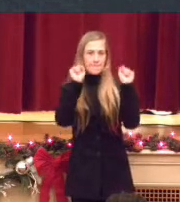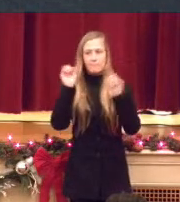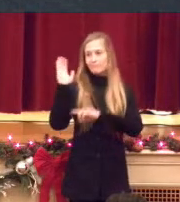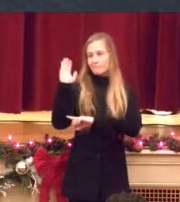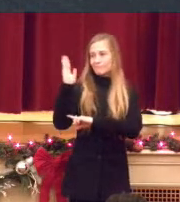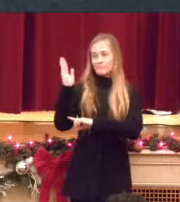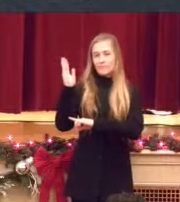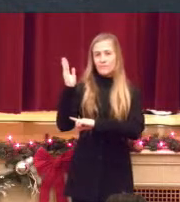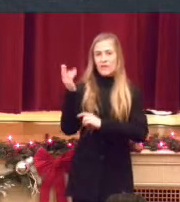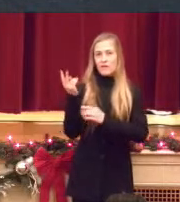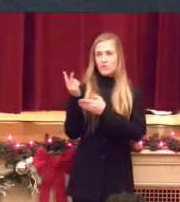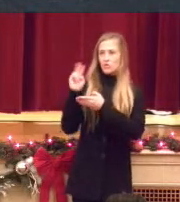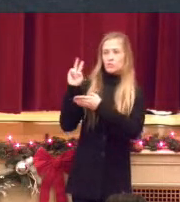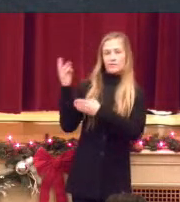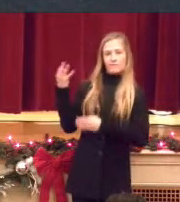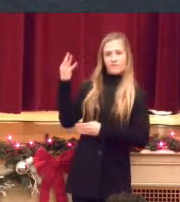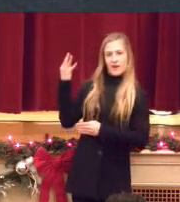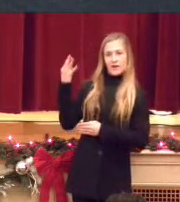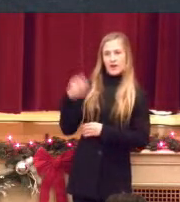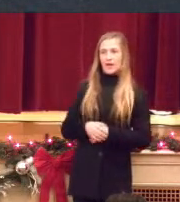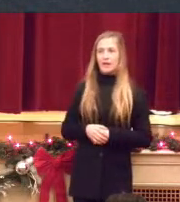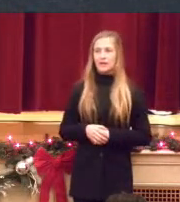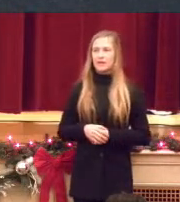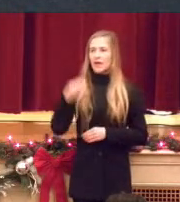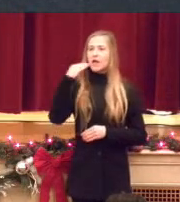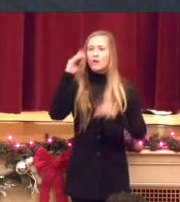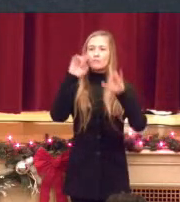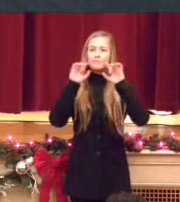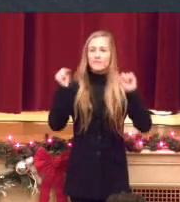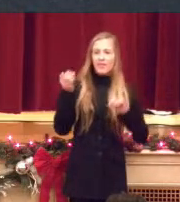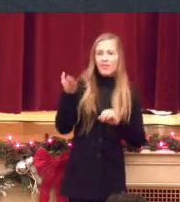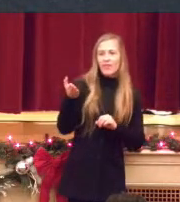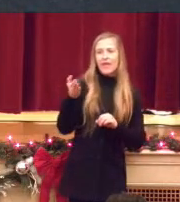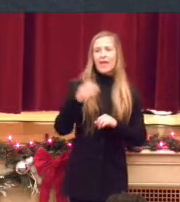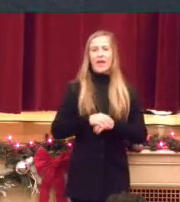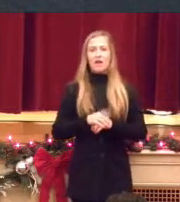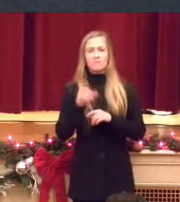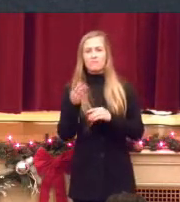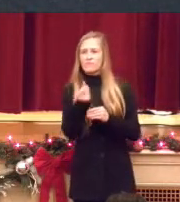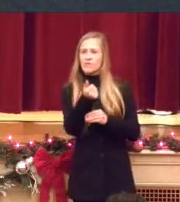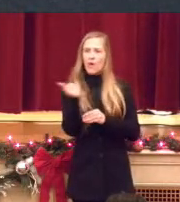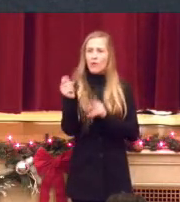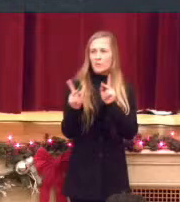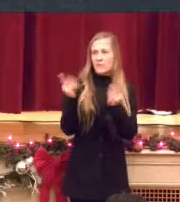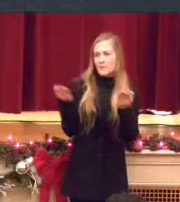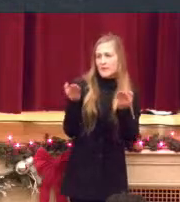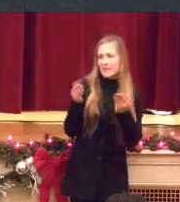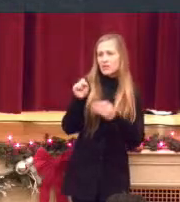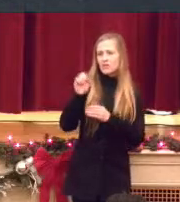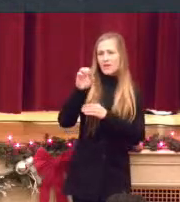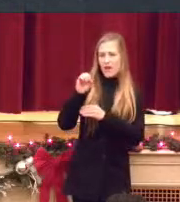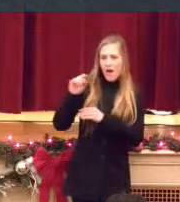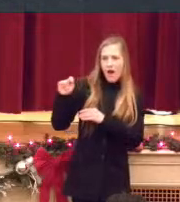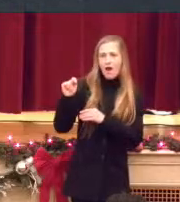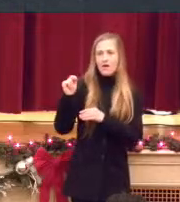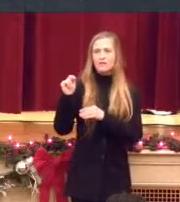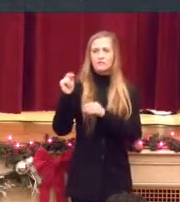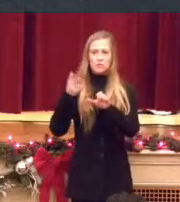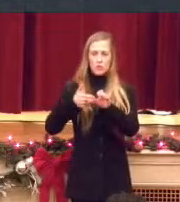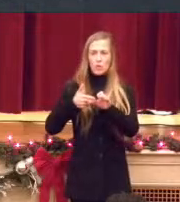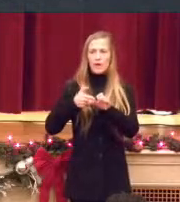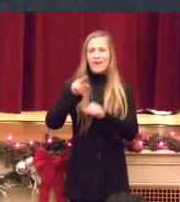2 Fridays ago, and I know Superintendent Holler was on, Mr. Scroba was on, Cora Scott was on, and